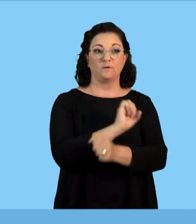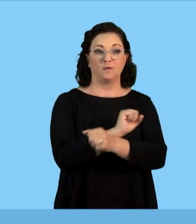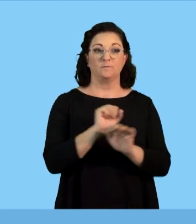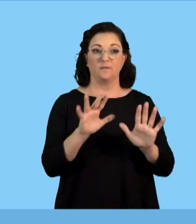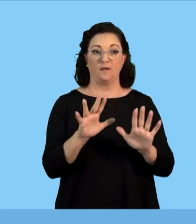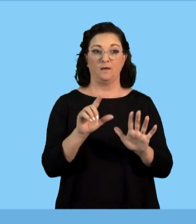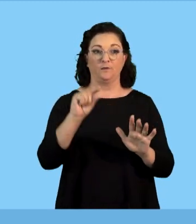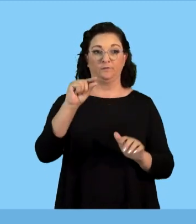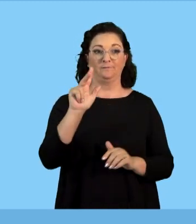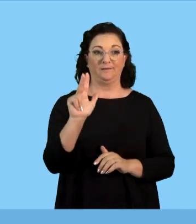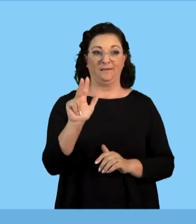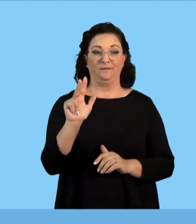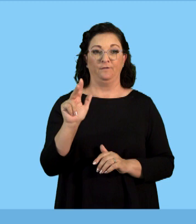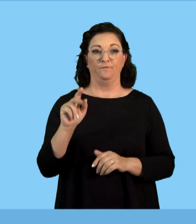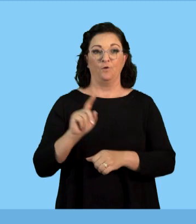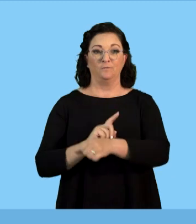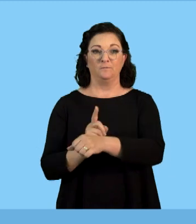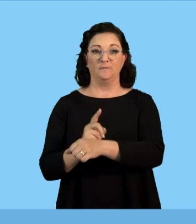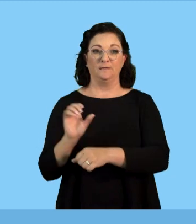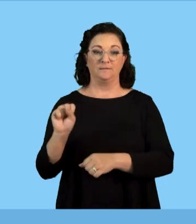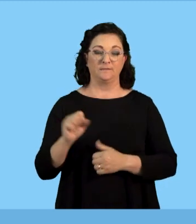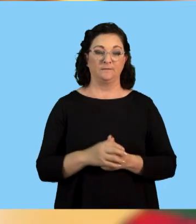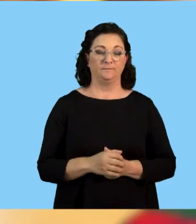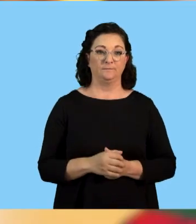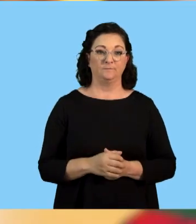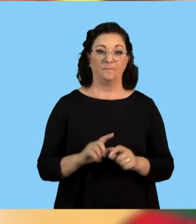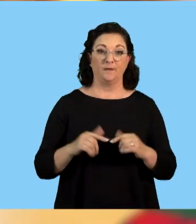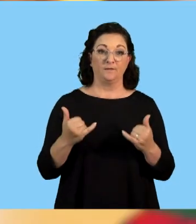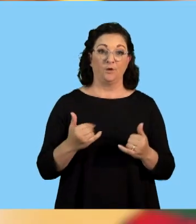of 8 meters per second. So